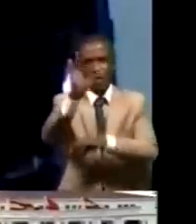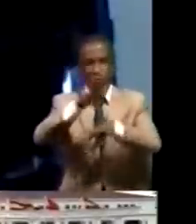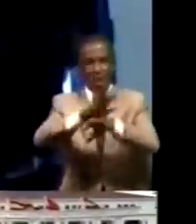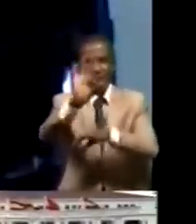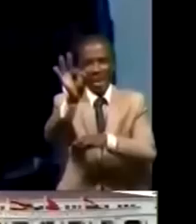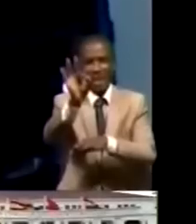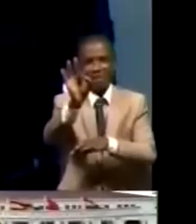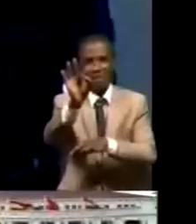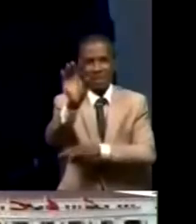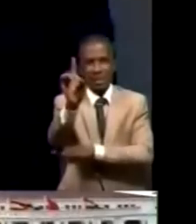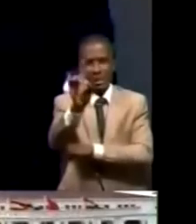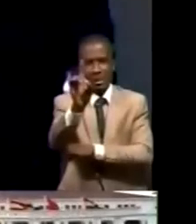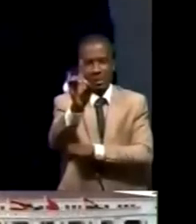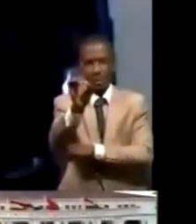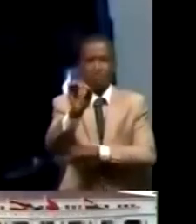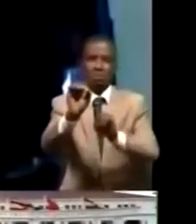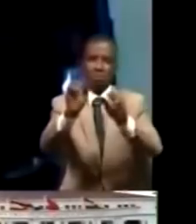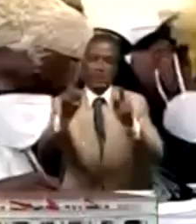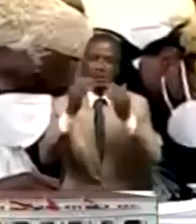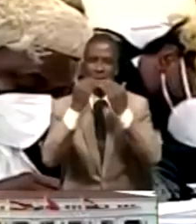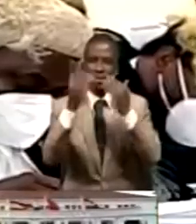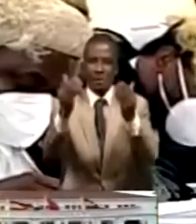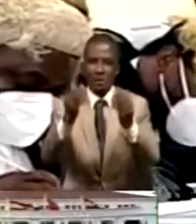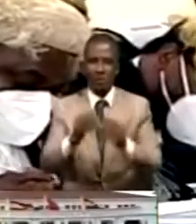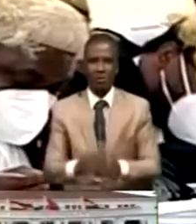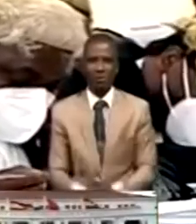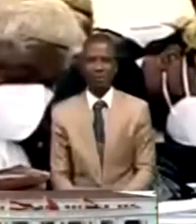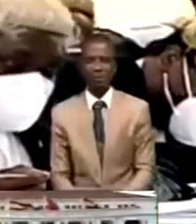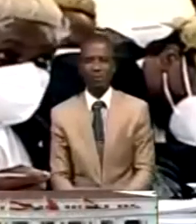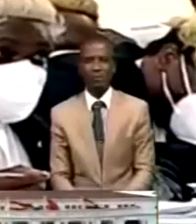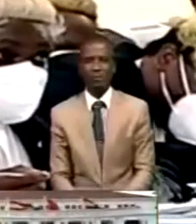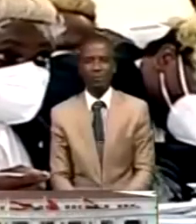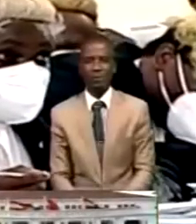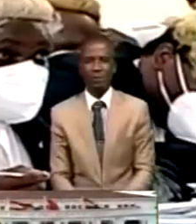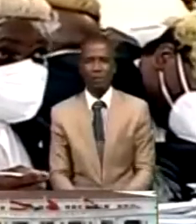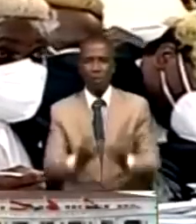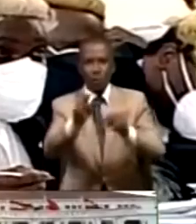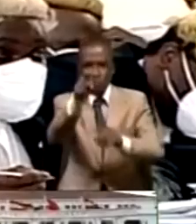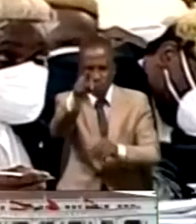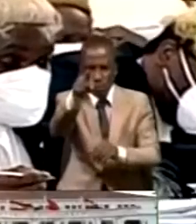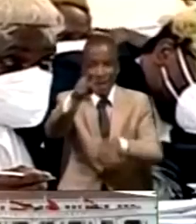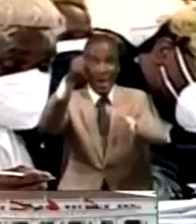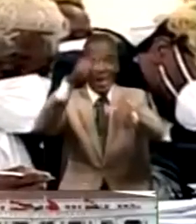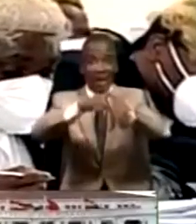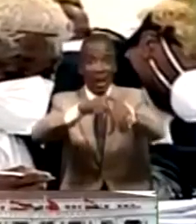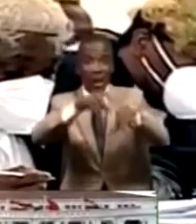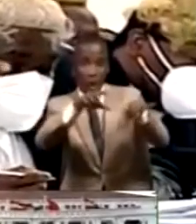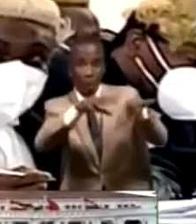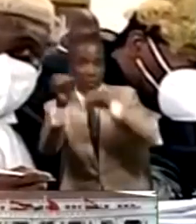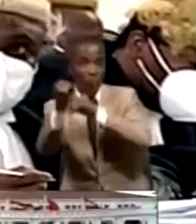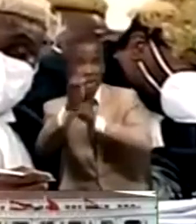On the 9th. Thank you very much. So at the time that you were leaving the strong